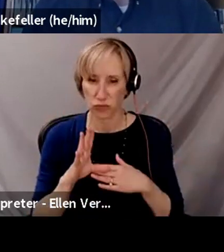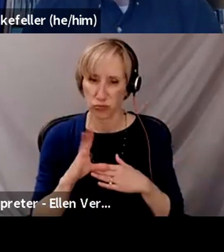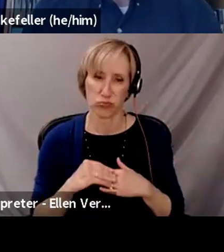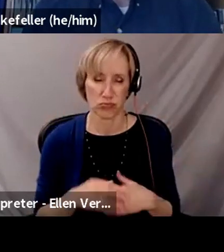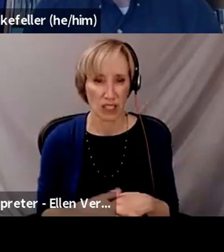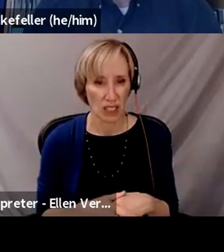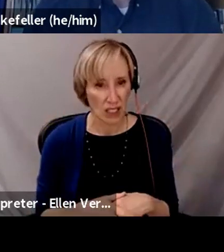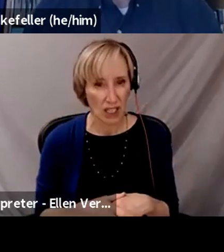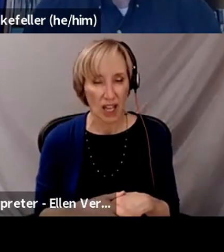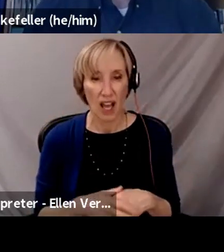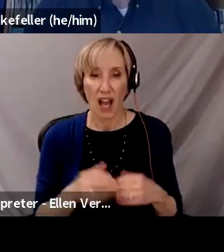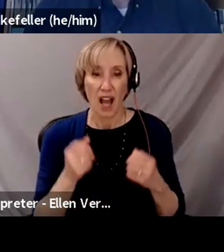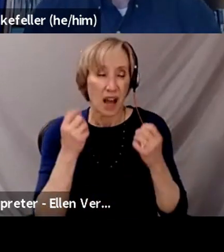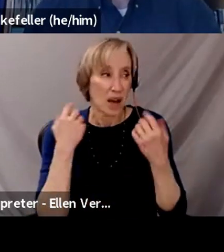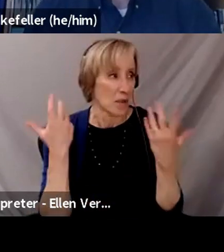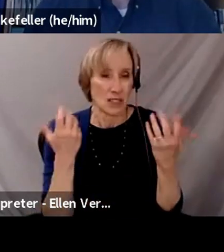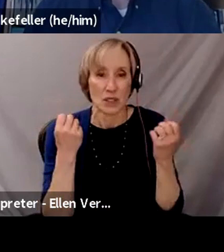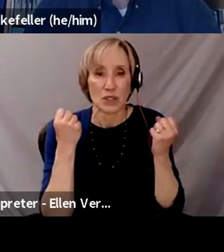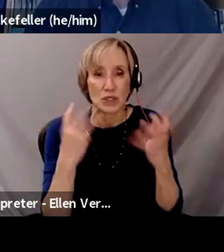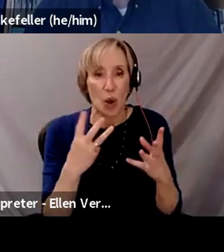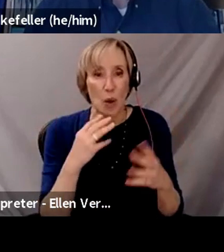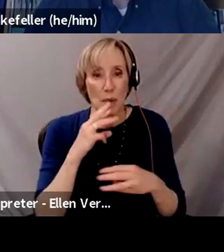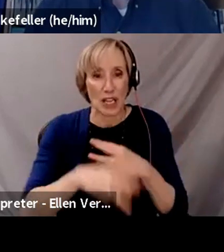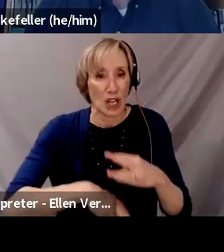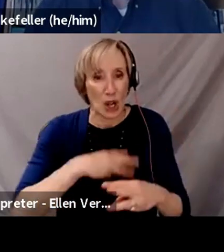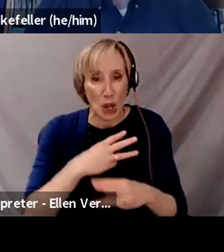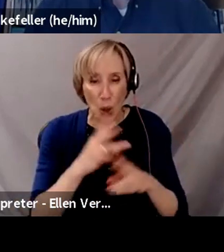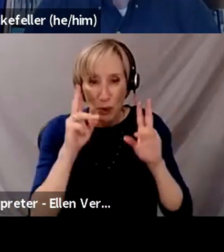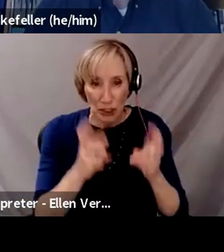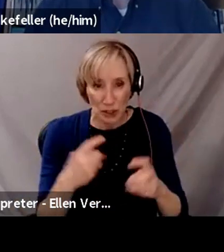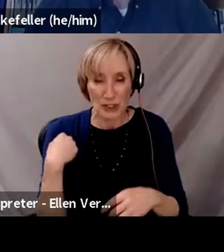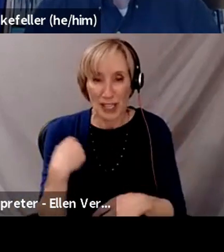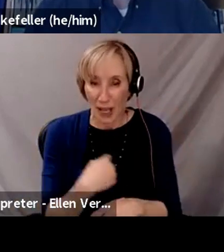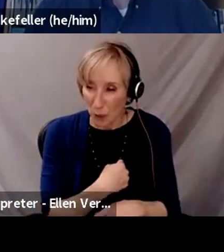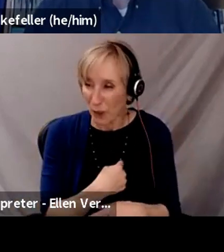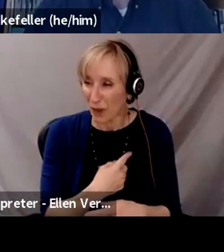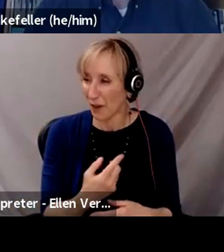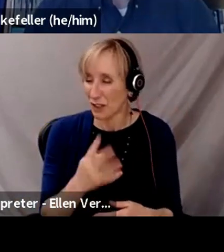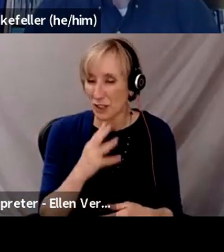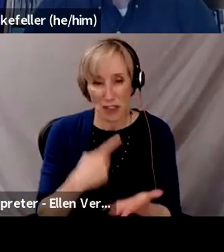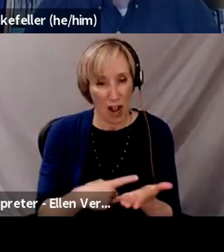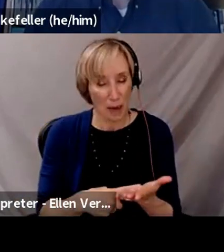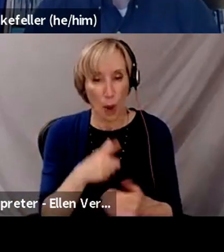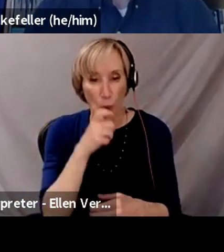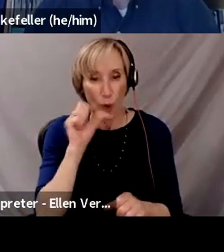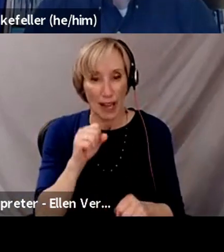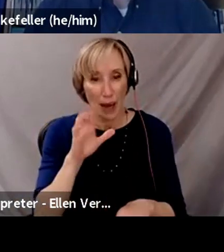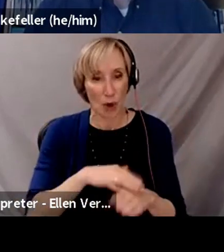these global issues and we're talking about who can play volleyball. It's pretty wild to me.